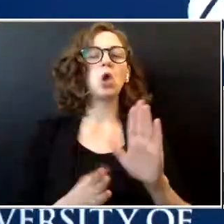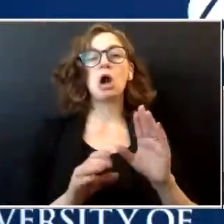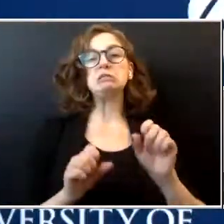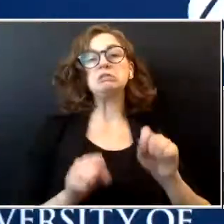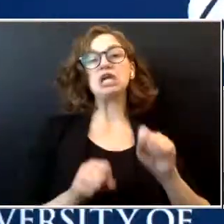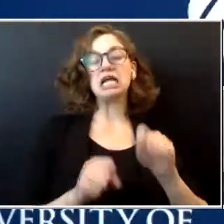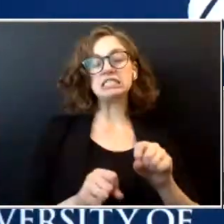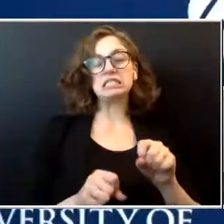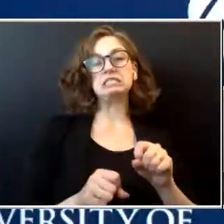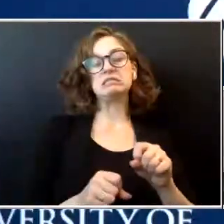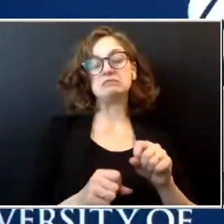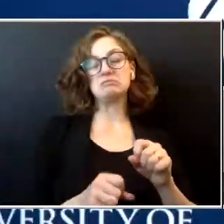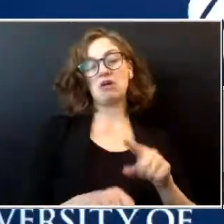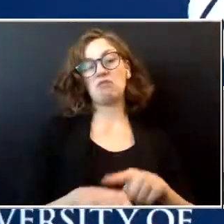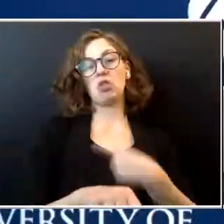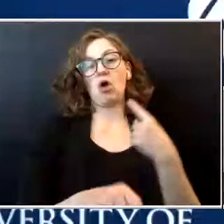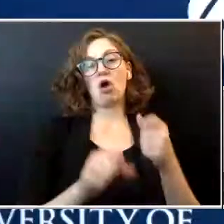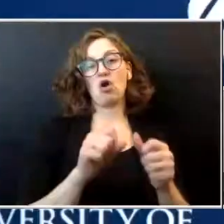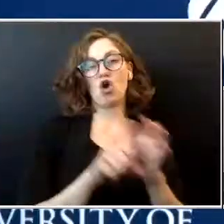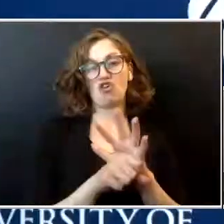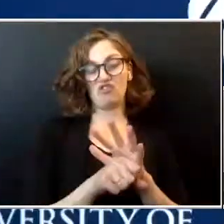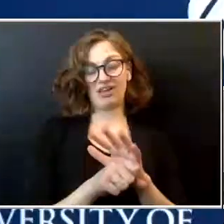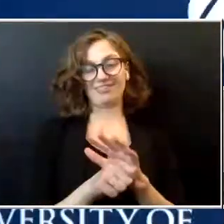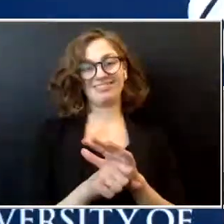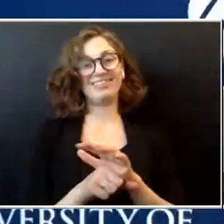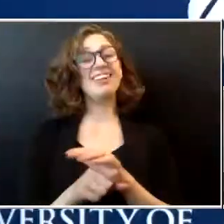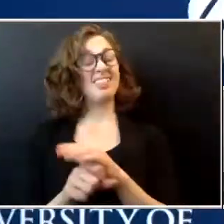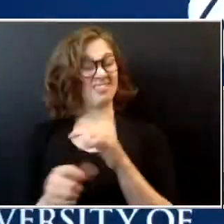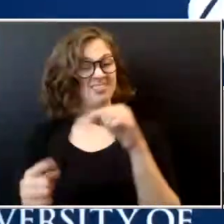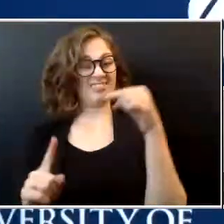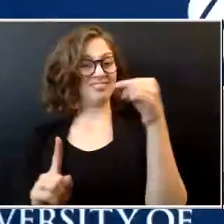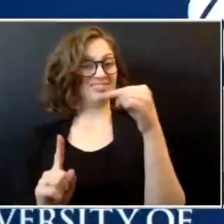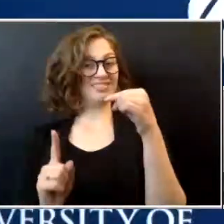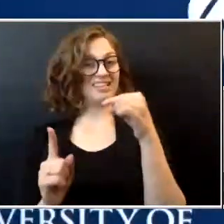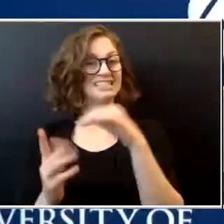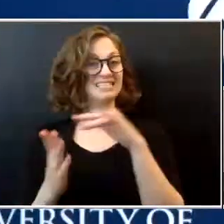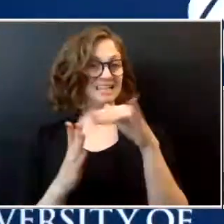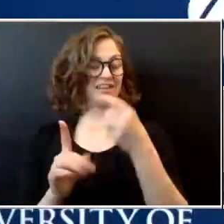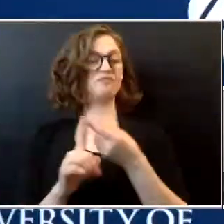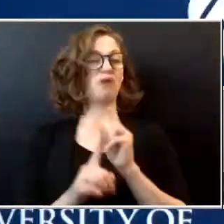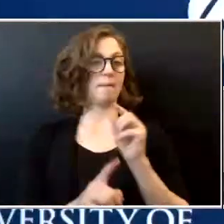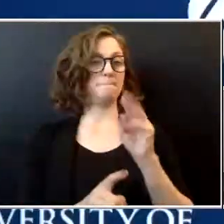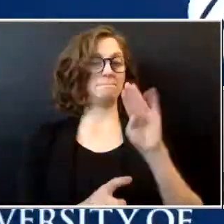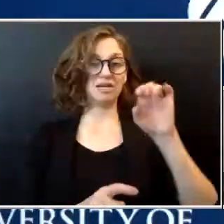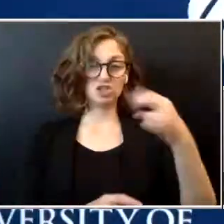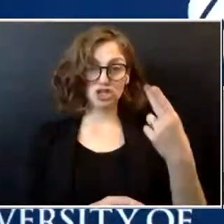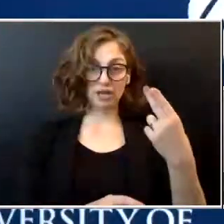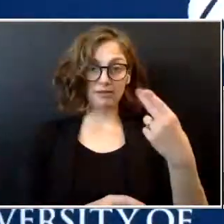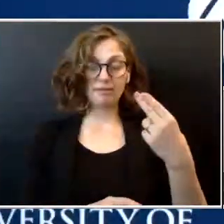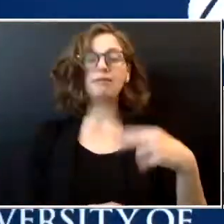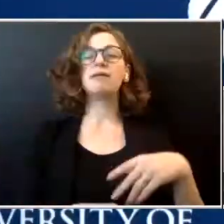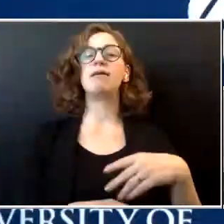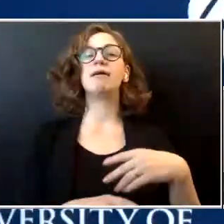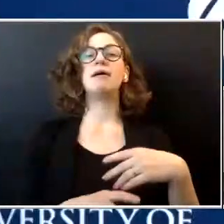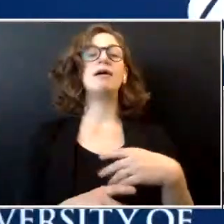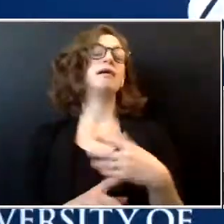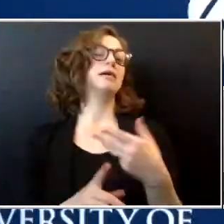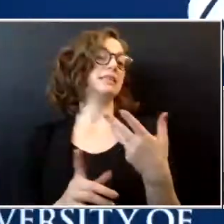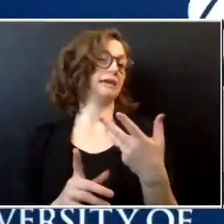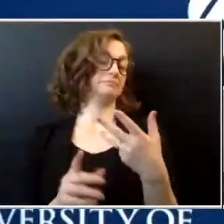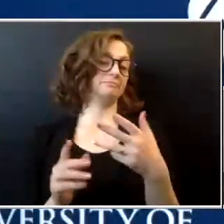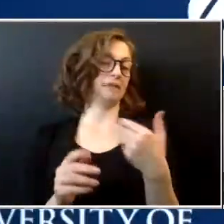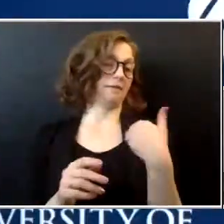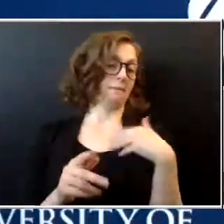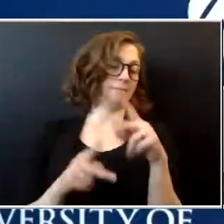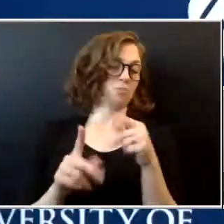distinct population for sure. And what I like about this is they were taking people who had been PCR positive from March